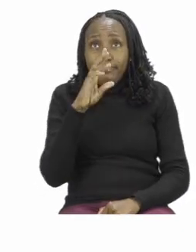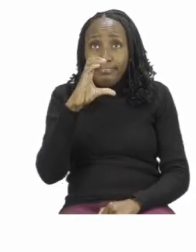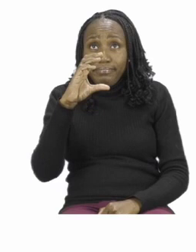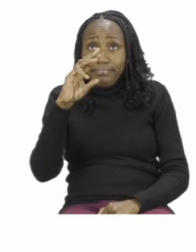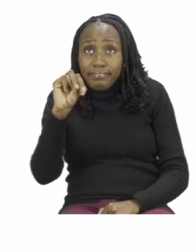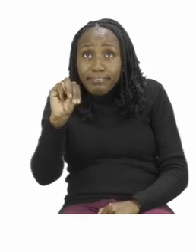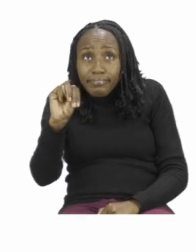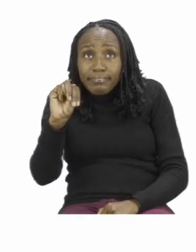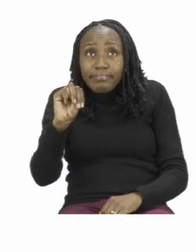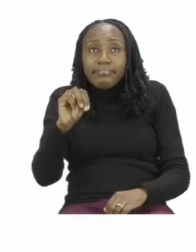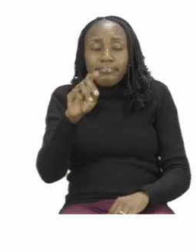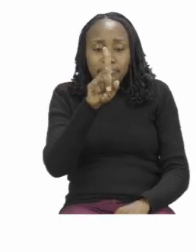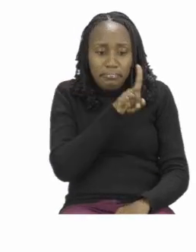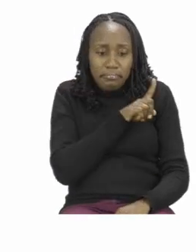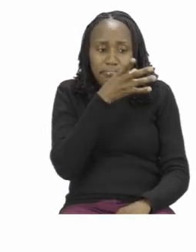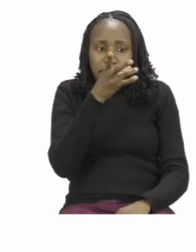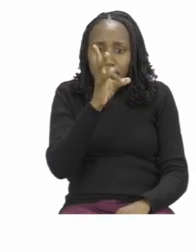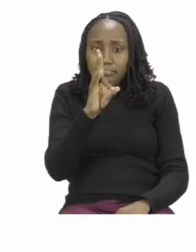17